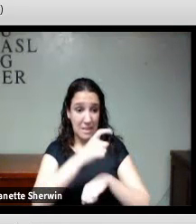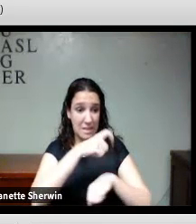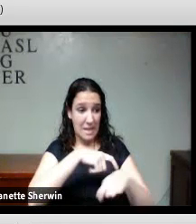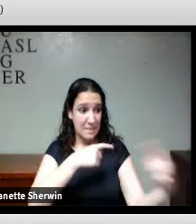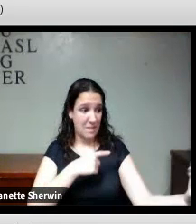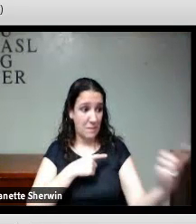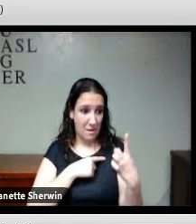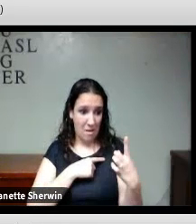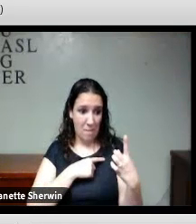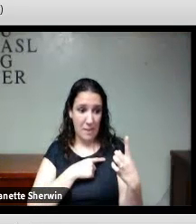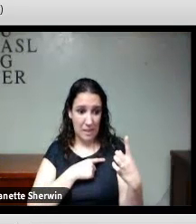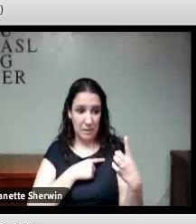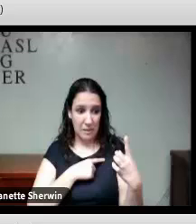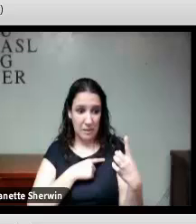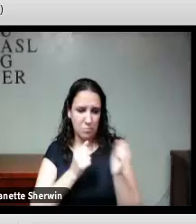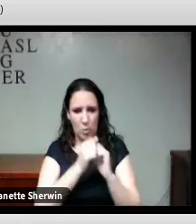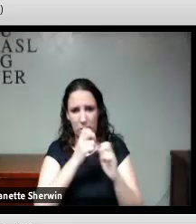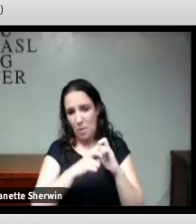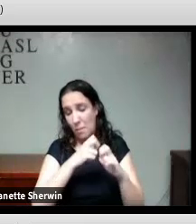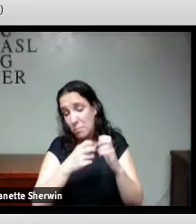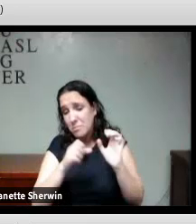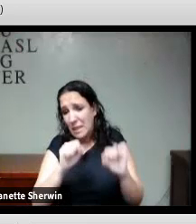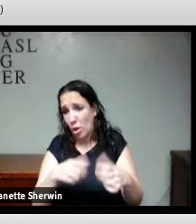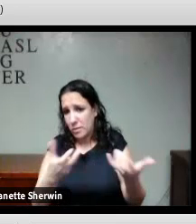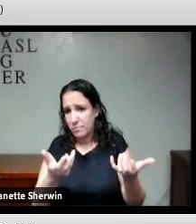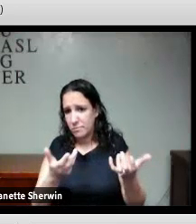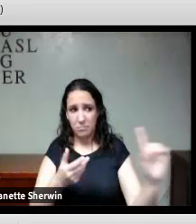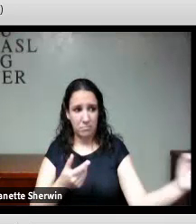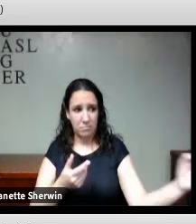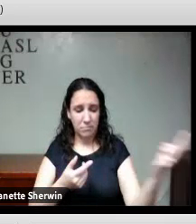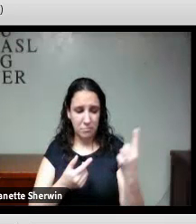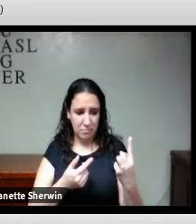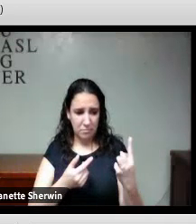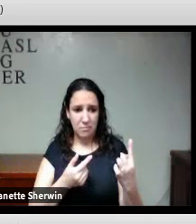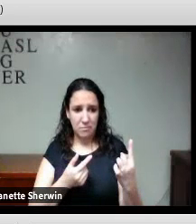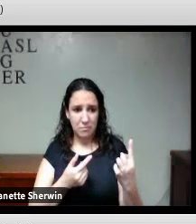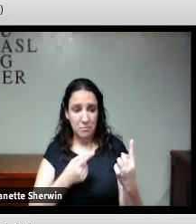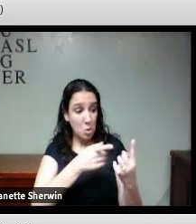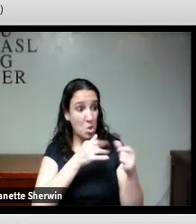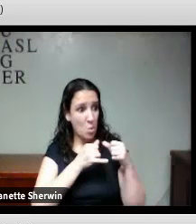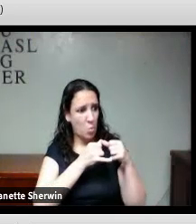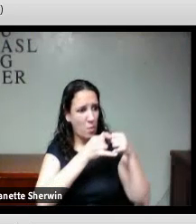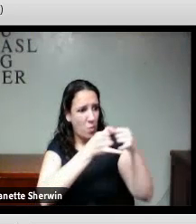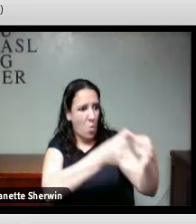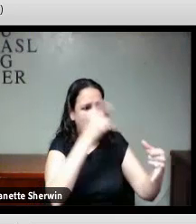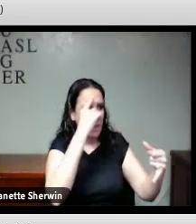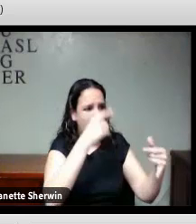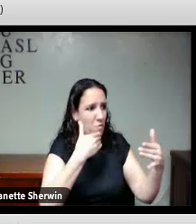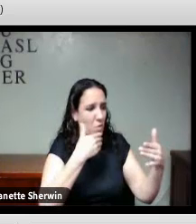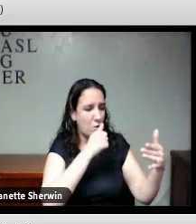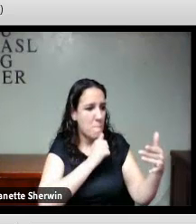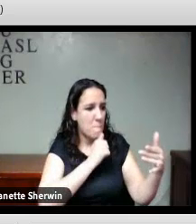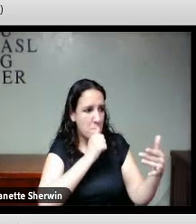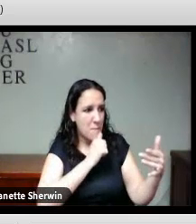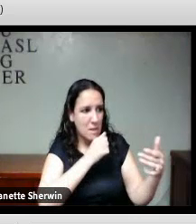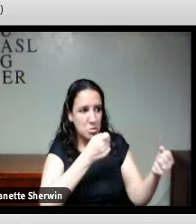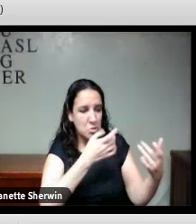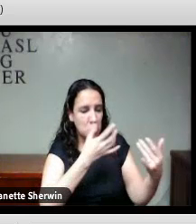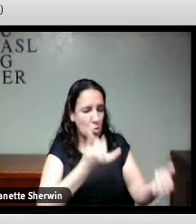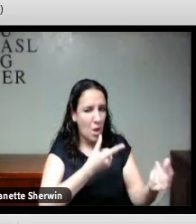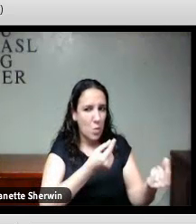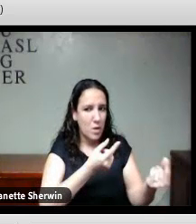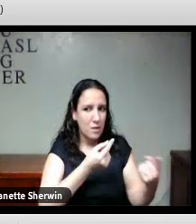they never will, but in reality they could, the next time they come in, you rewarded them for their patience the last time. What are they going to do? They're